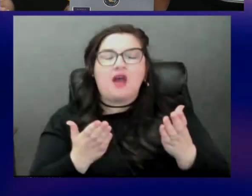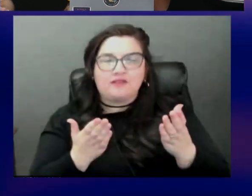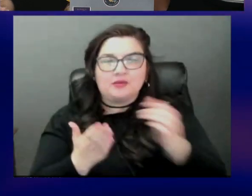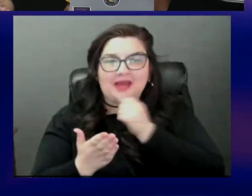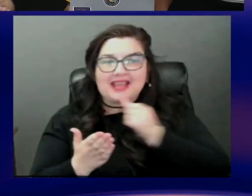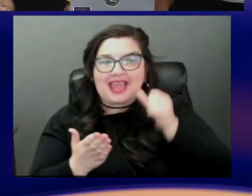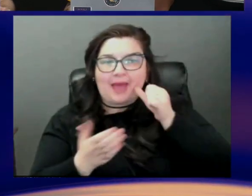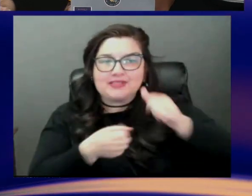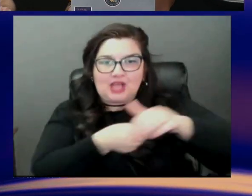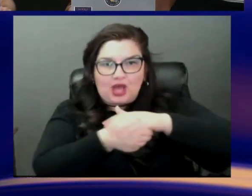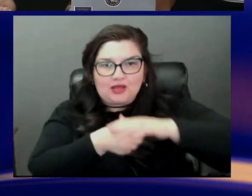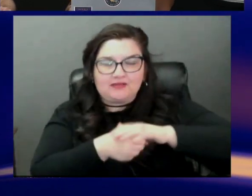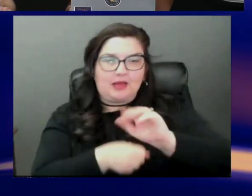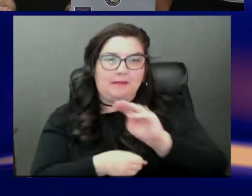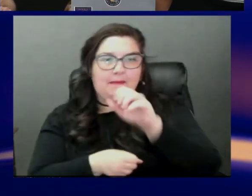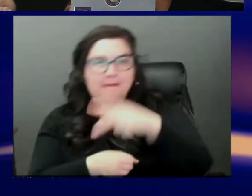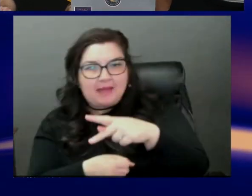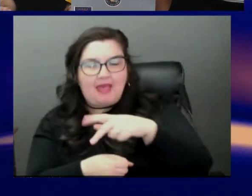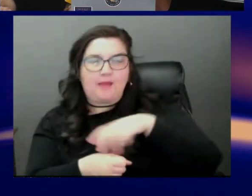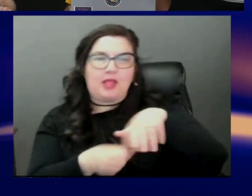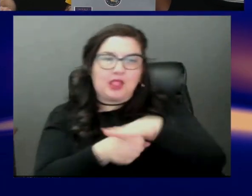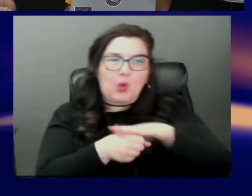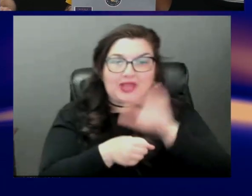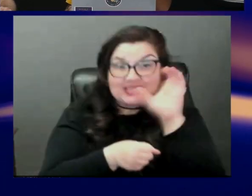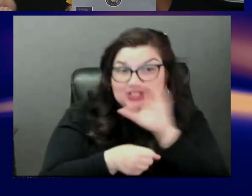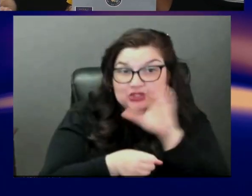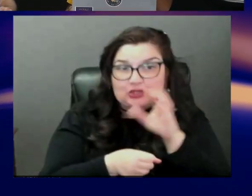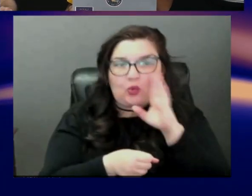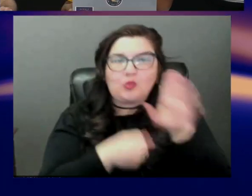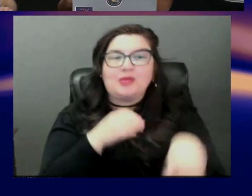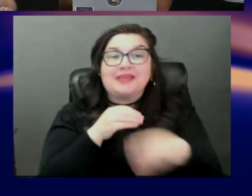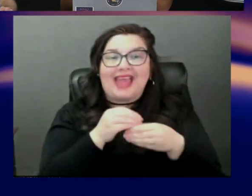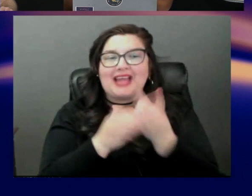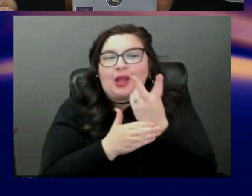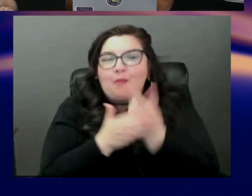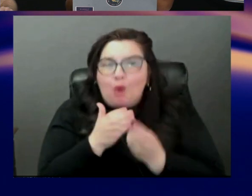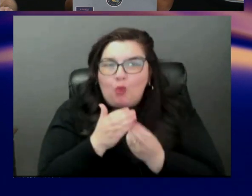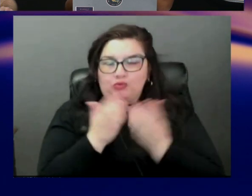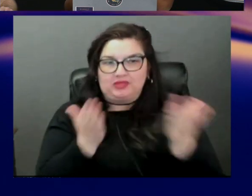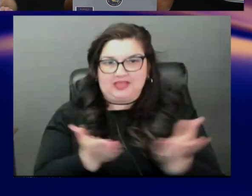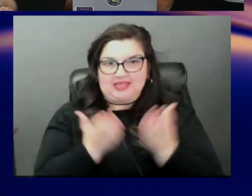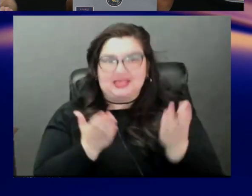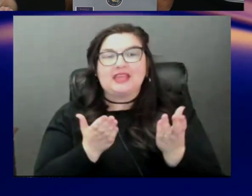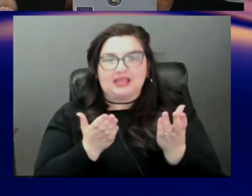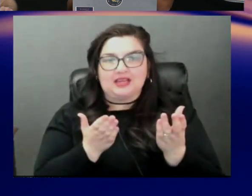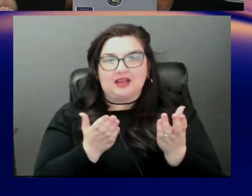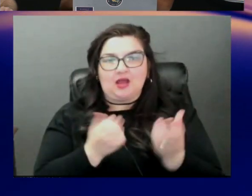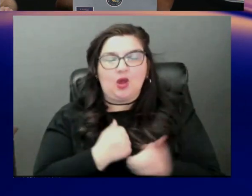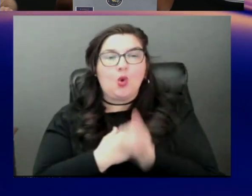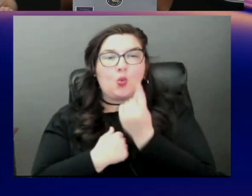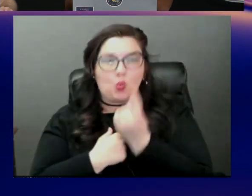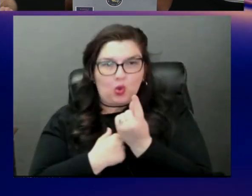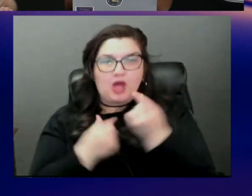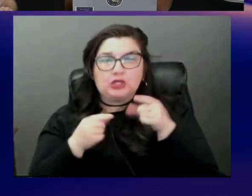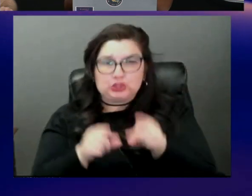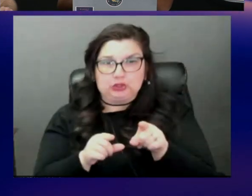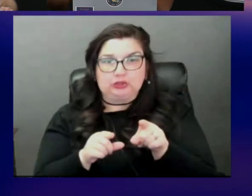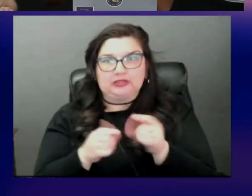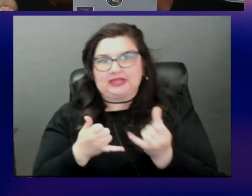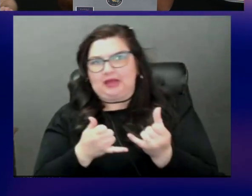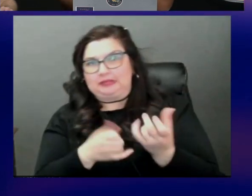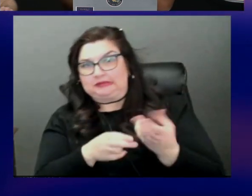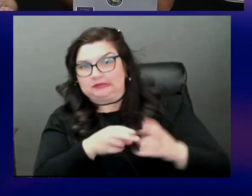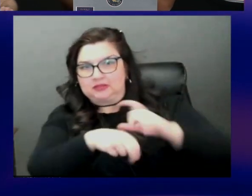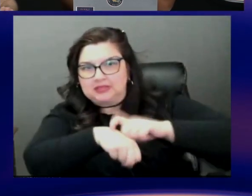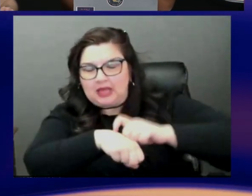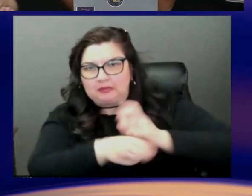you can see, we have map, we have location search. We're going to actually be adding both of them here, and I'm only going to be doing one during this time because we only have short time,